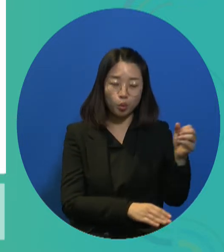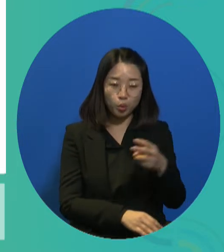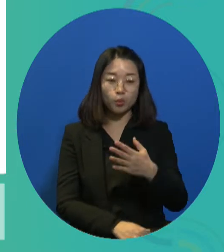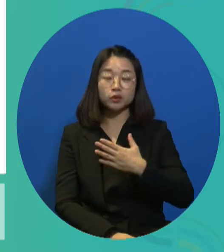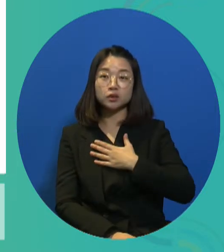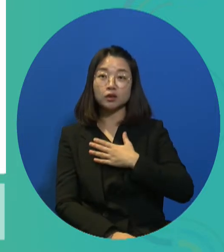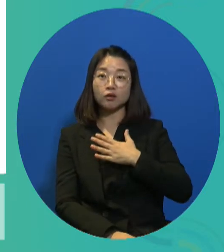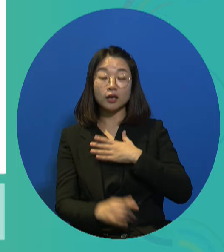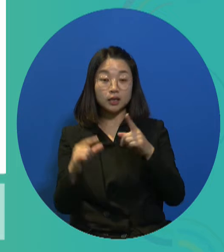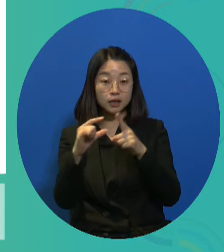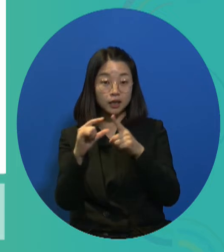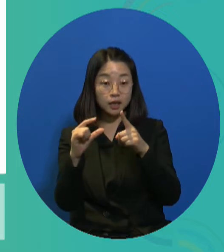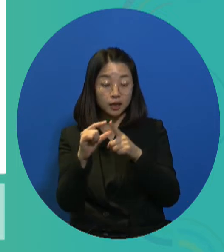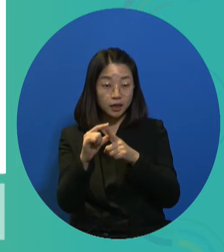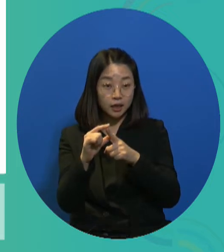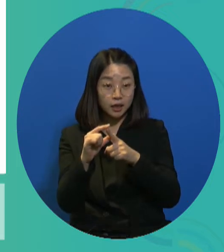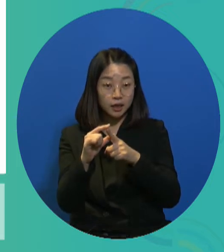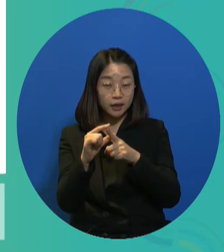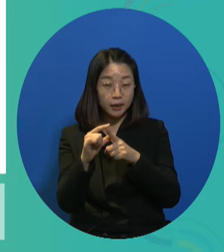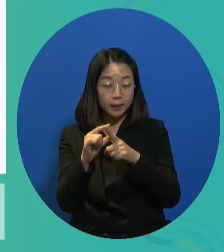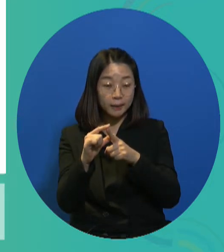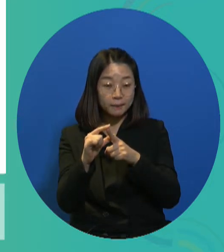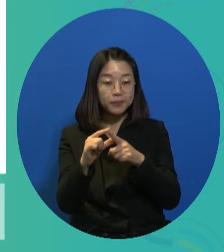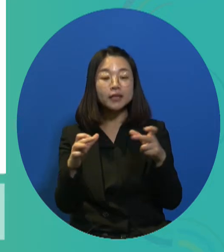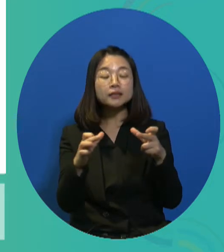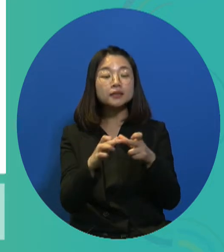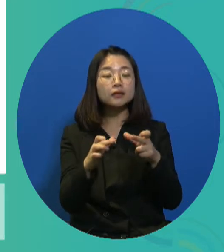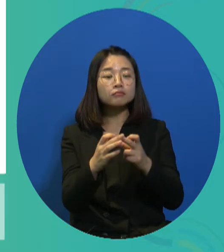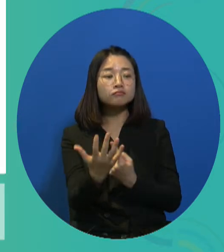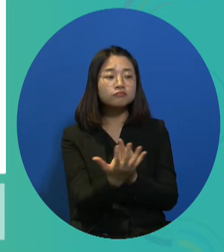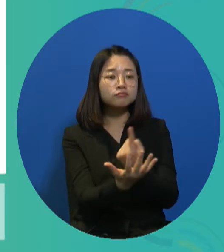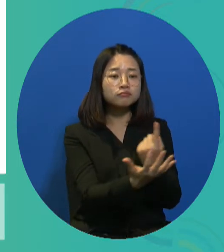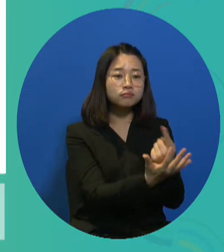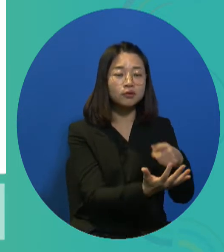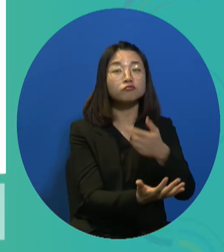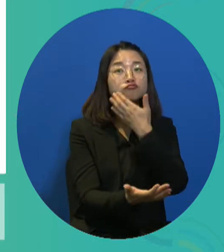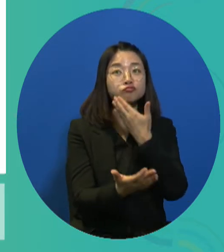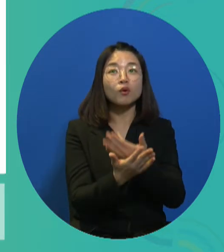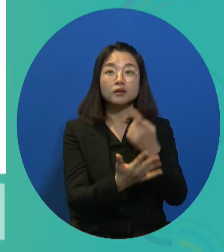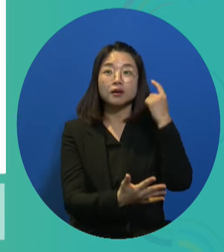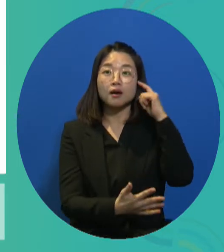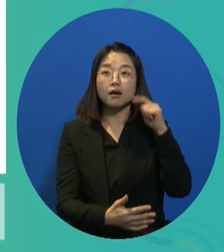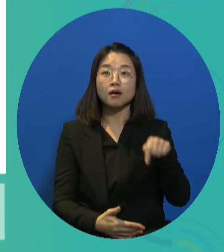social model of disability is fully in line with the human rights